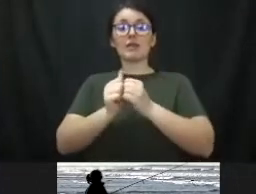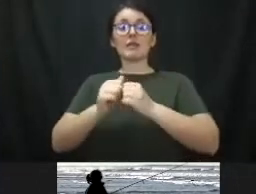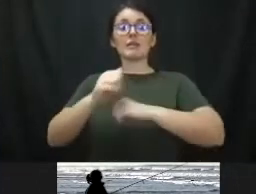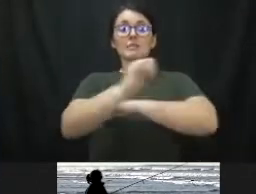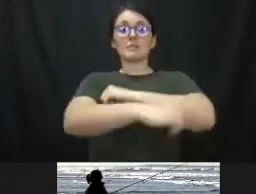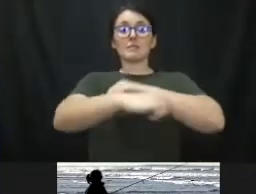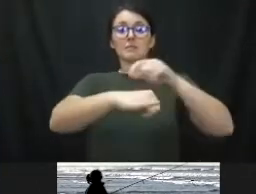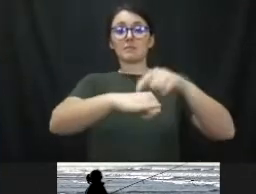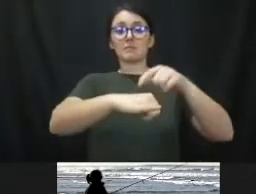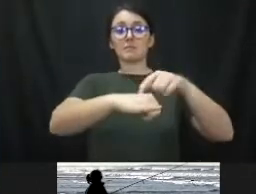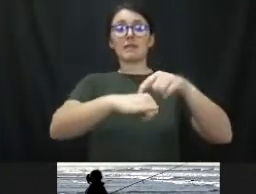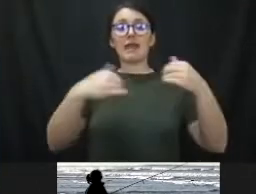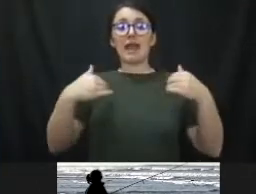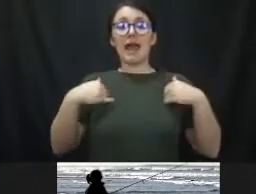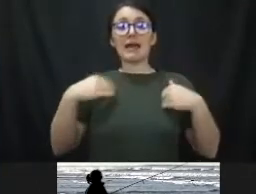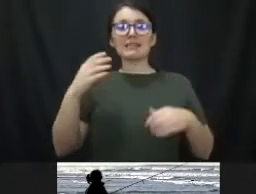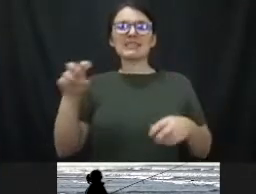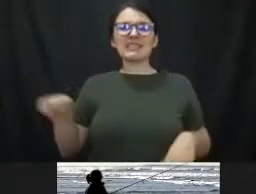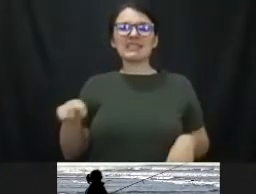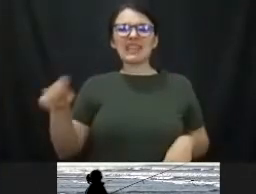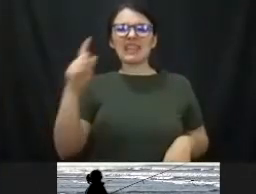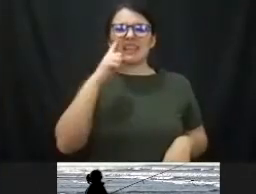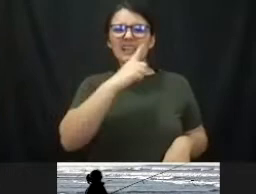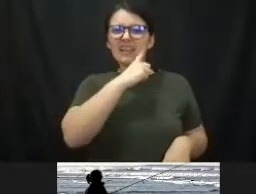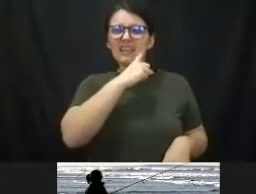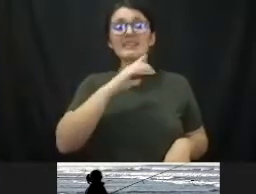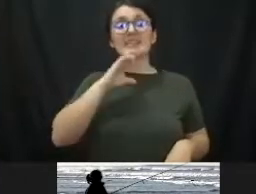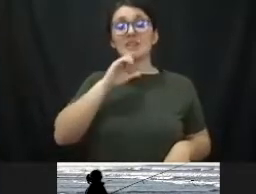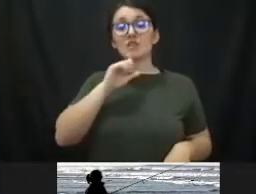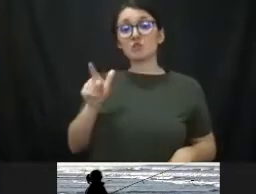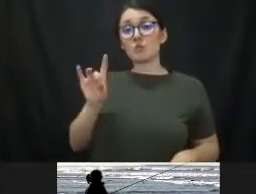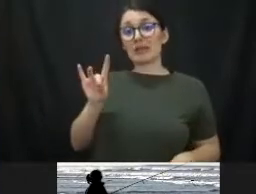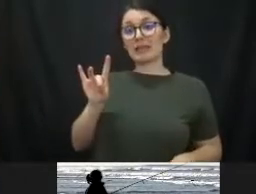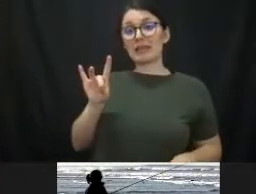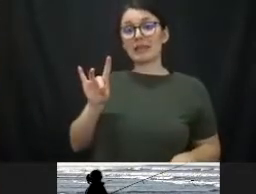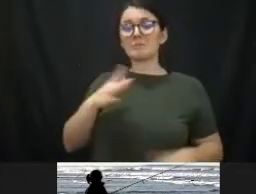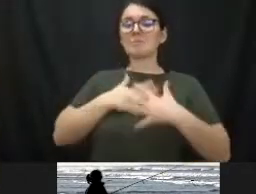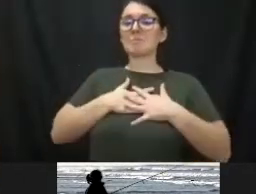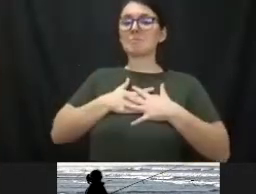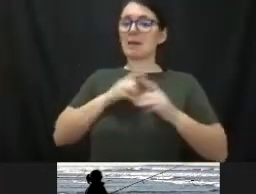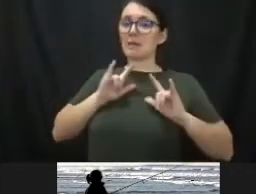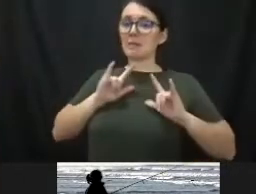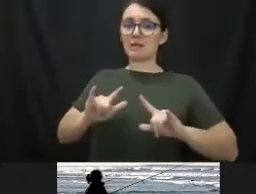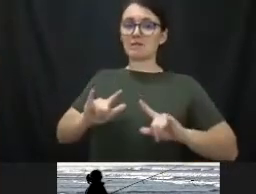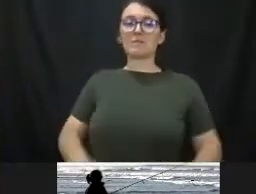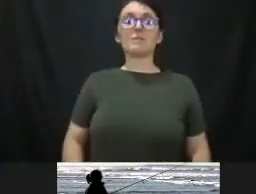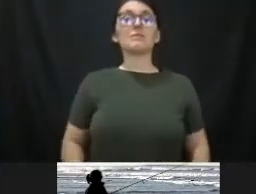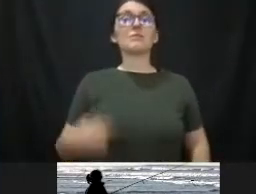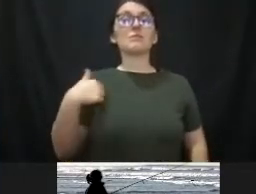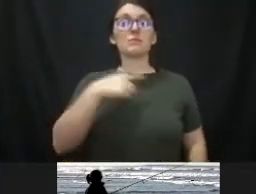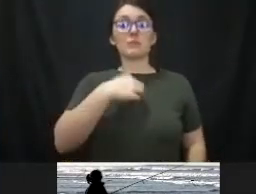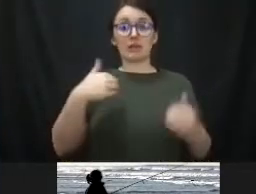snake eyes, so he's 28. He's my honey. I love him. We have another one. Her name is